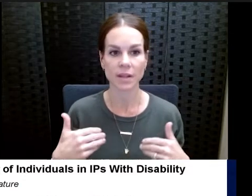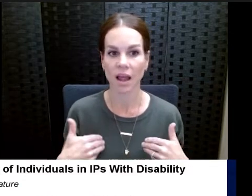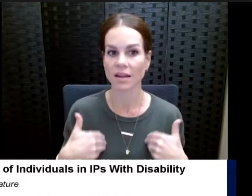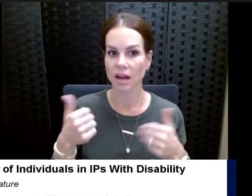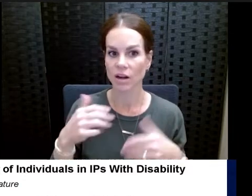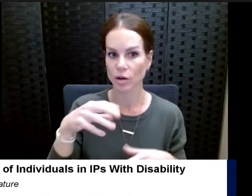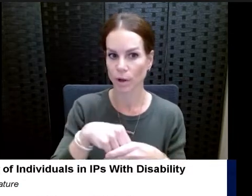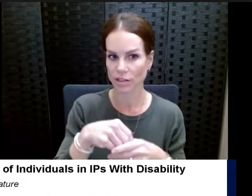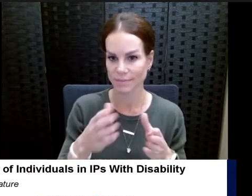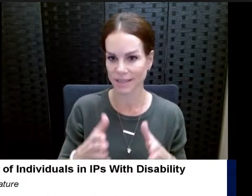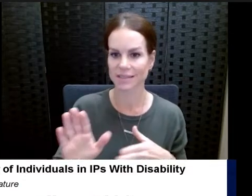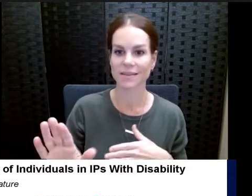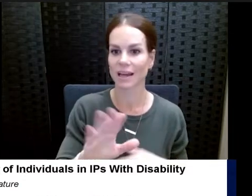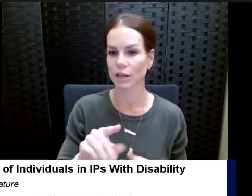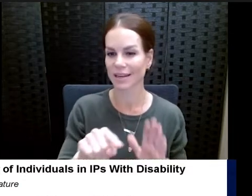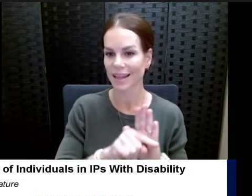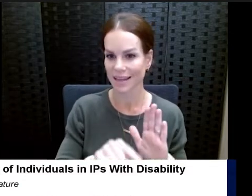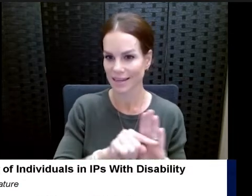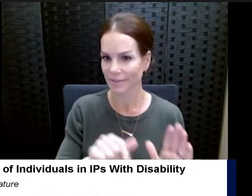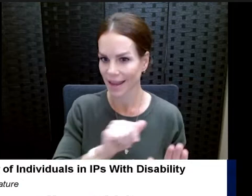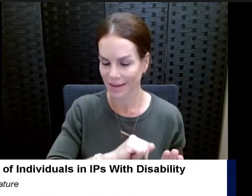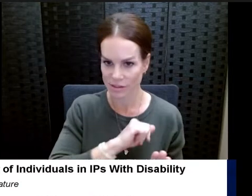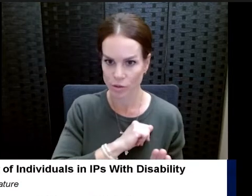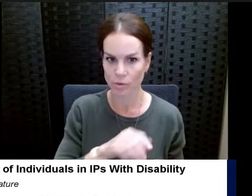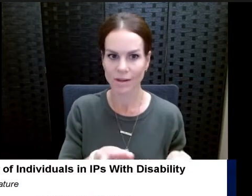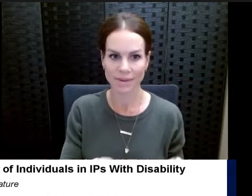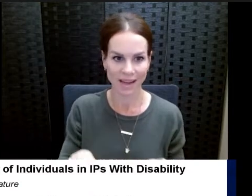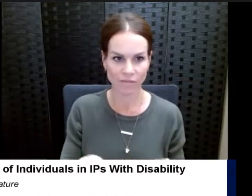when they did socialize, that helped increase their self-esteem.